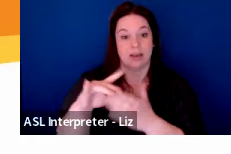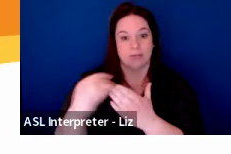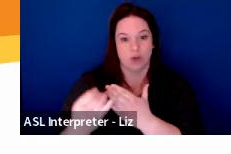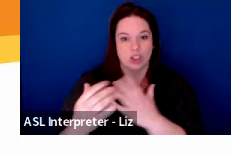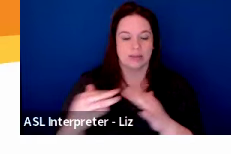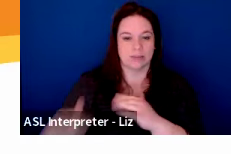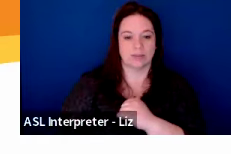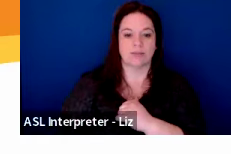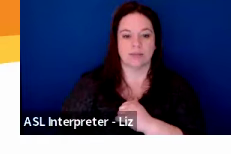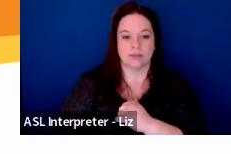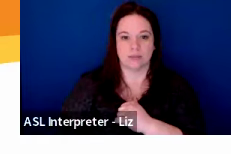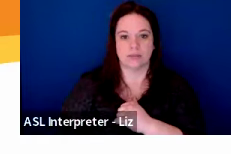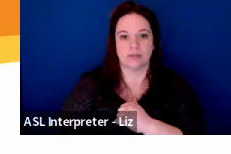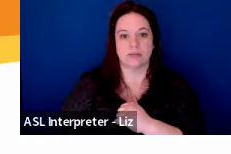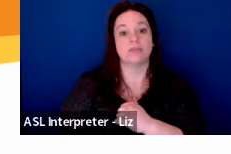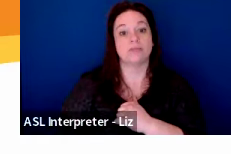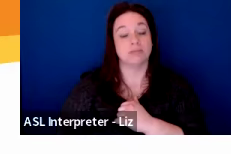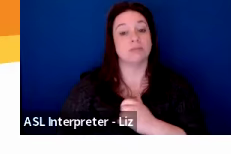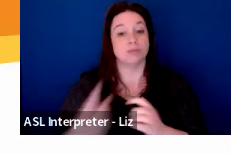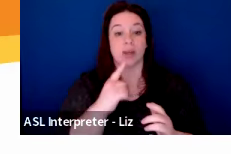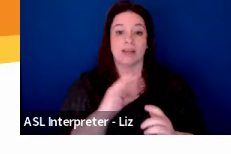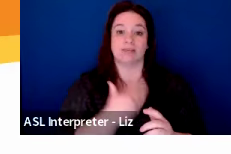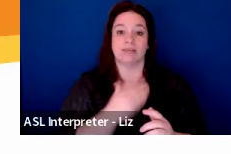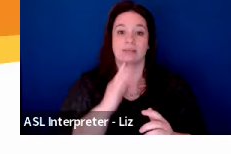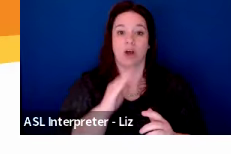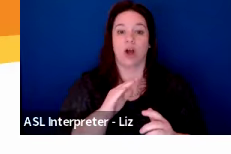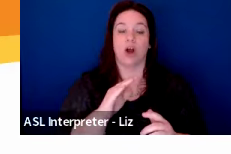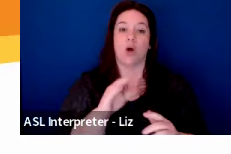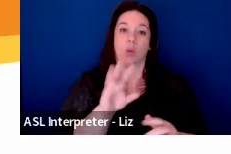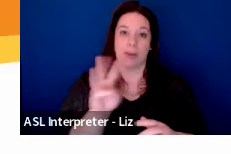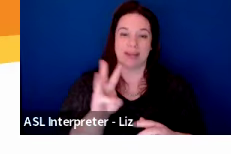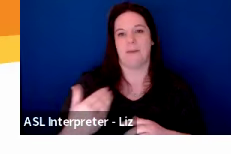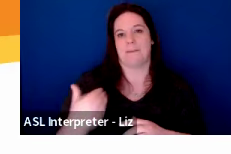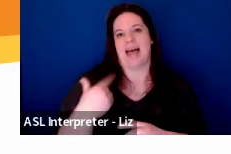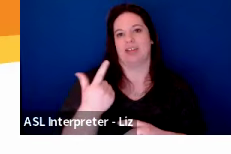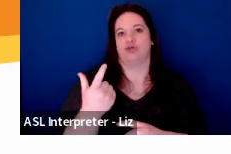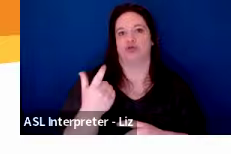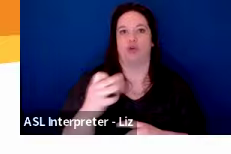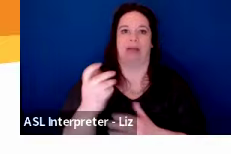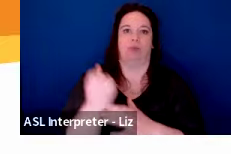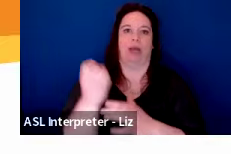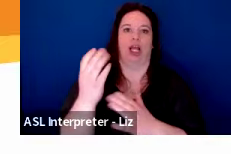projects were about, you can go to our website, and we have a list of past grantees